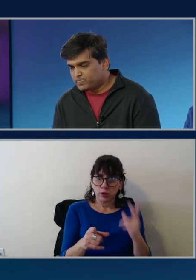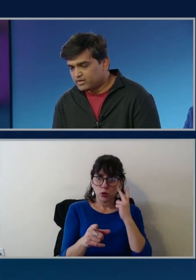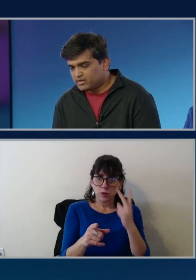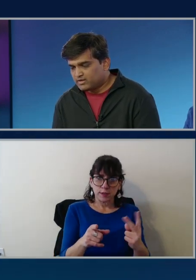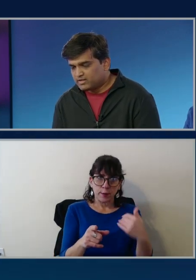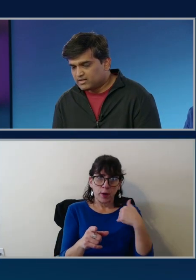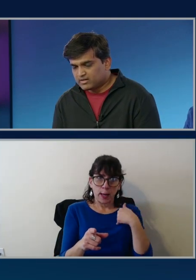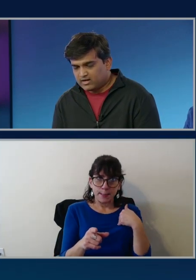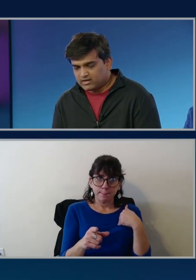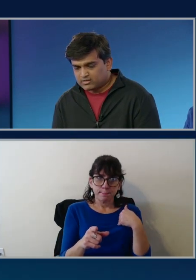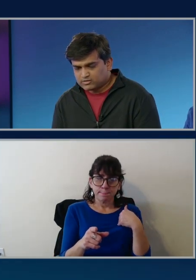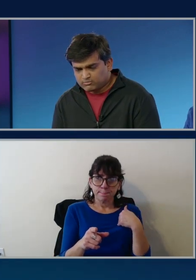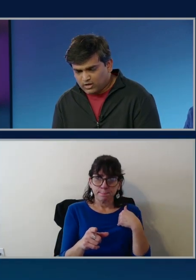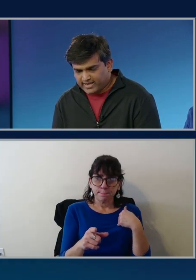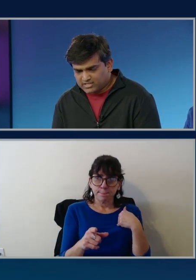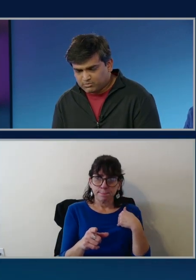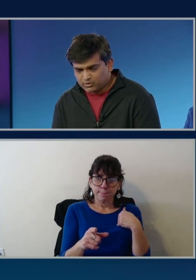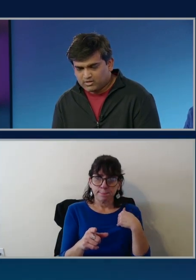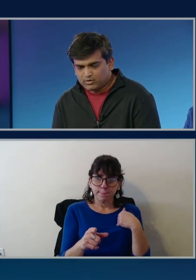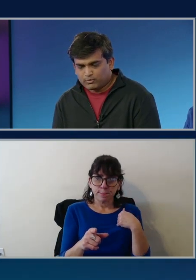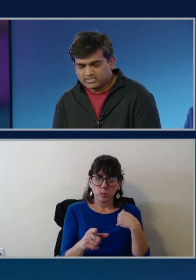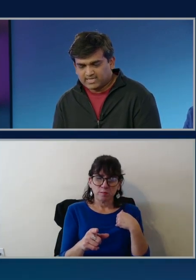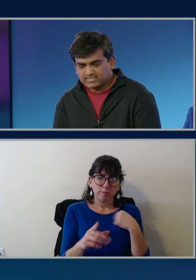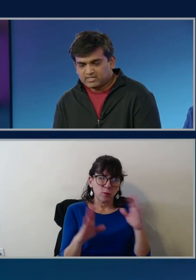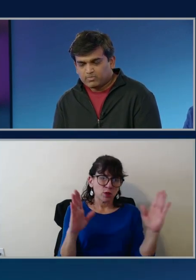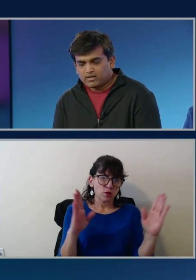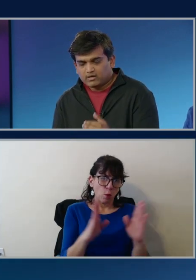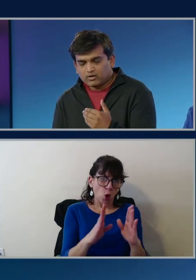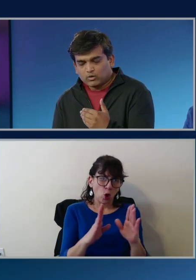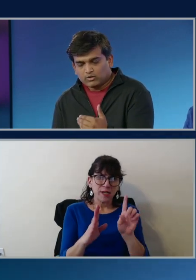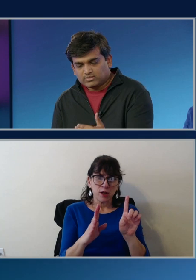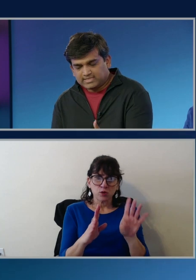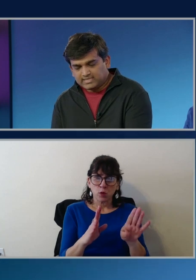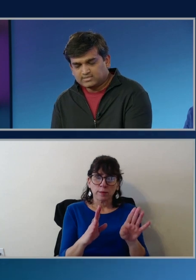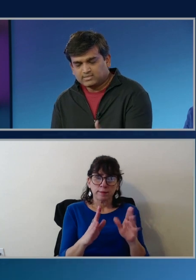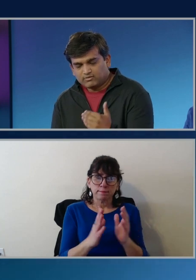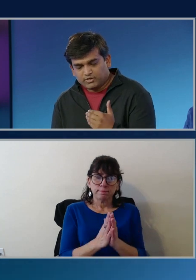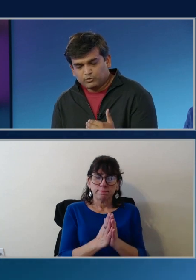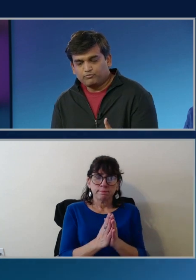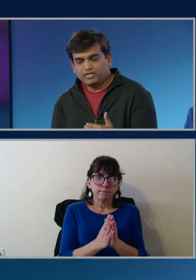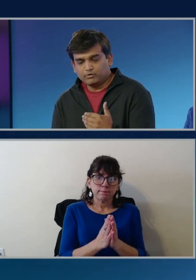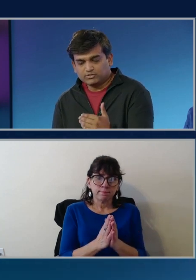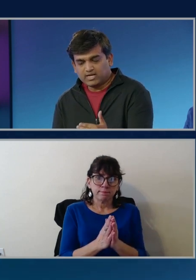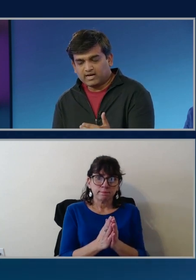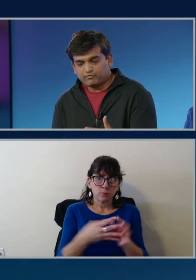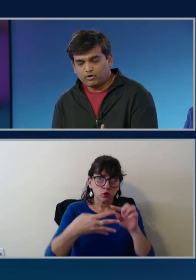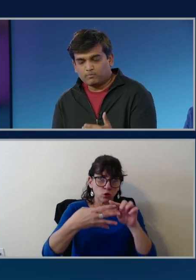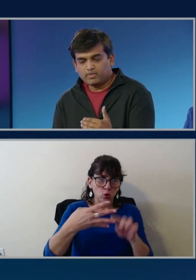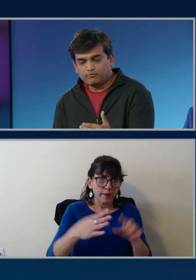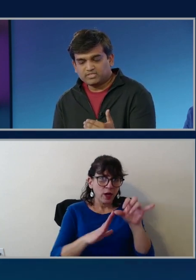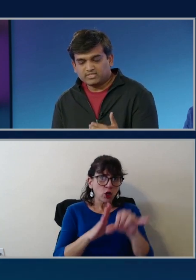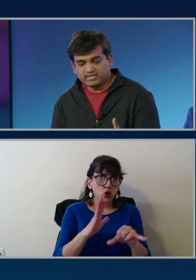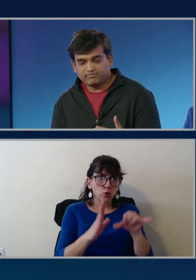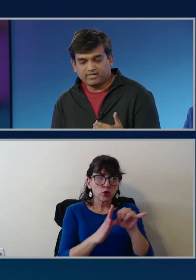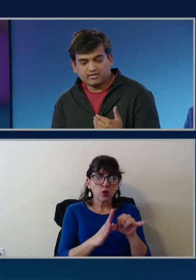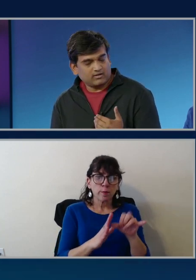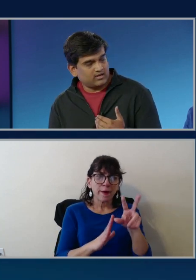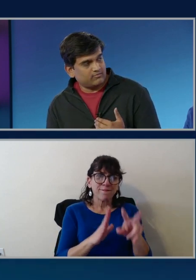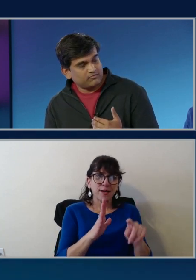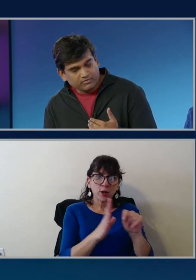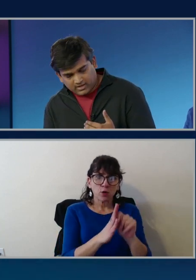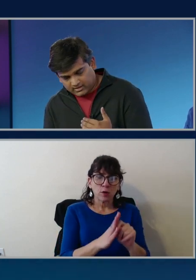have a small dashboard which says these YouTube videos are from which